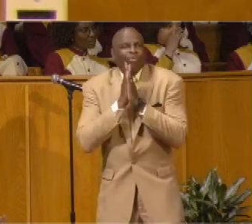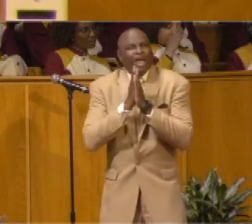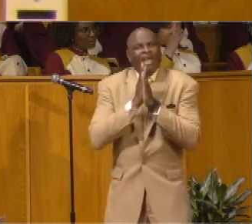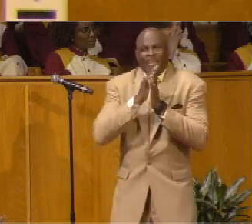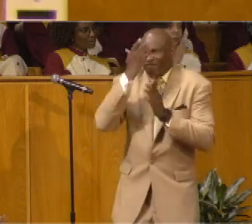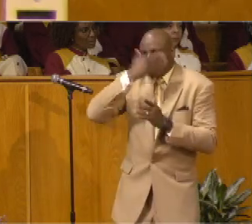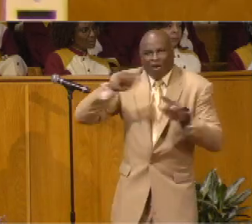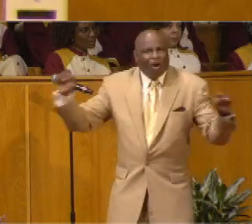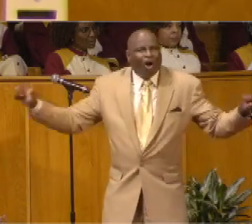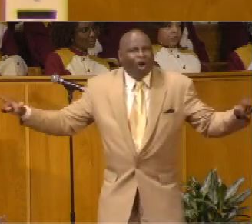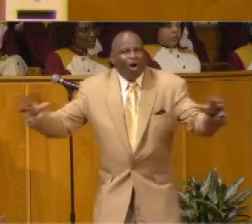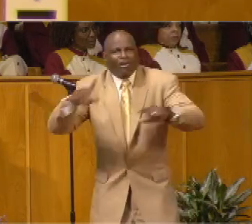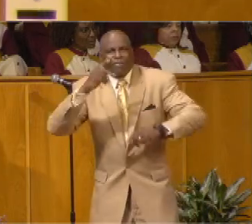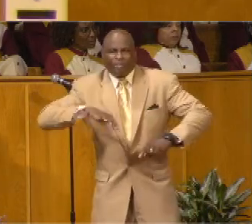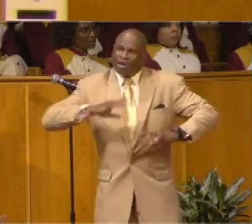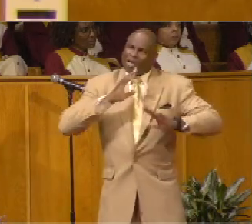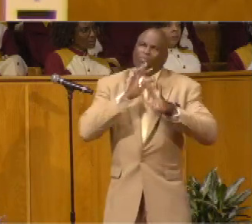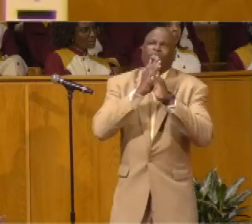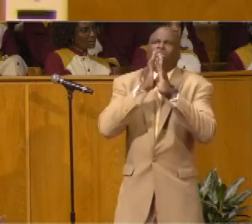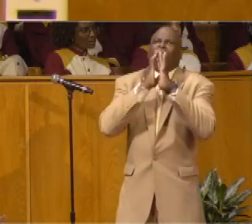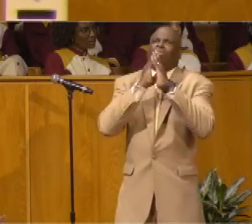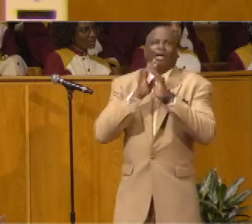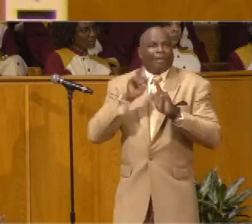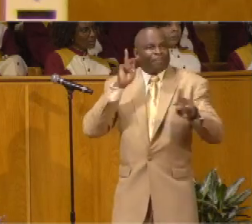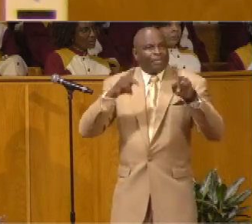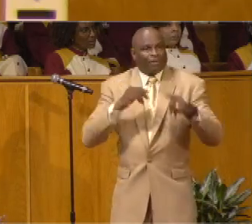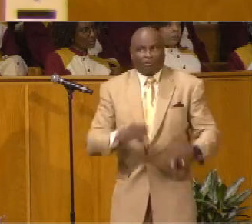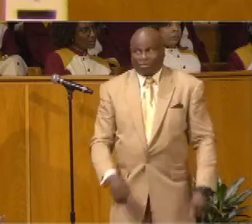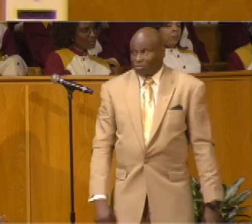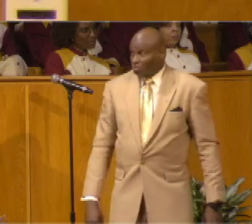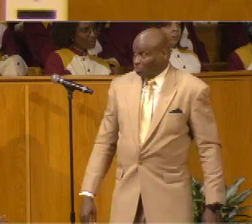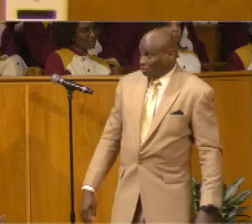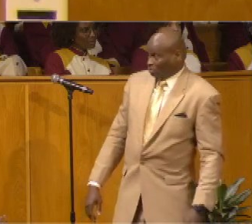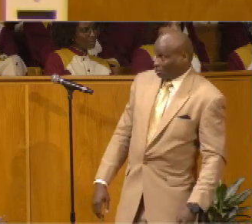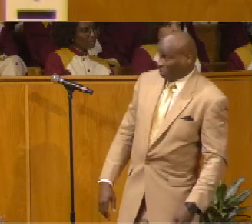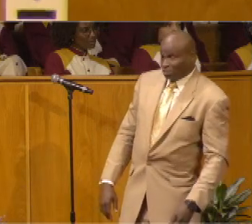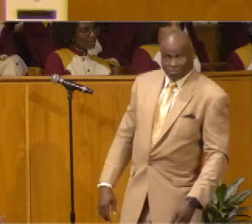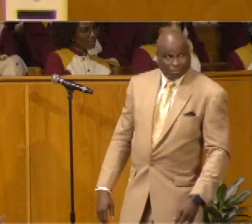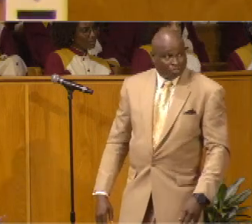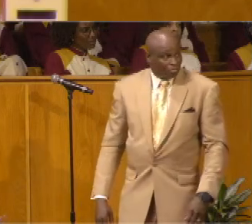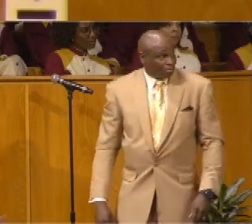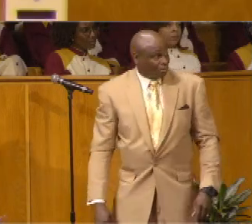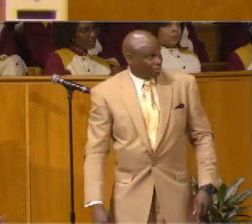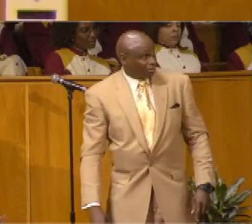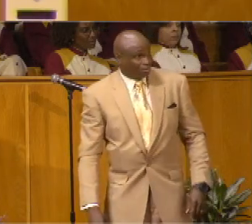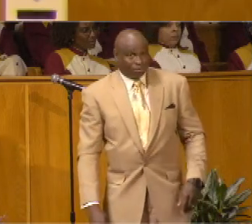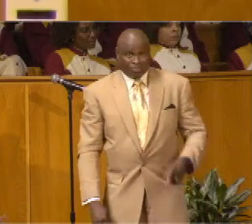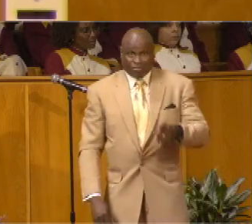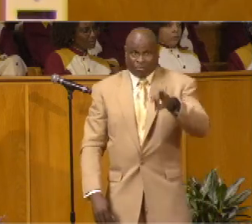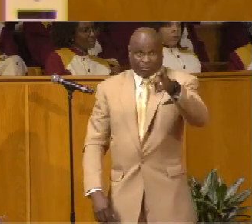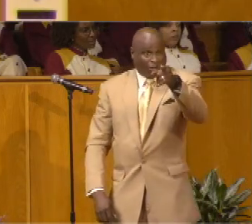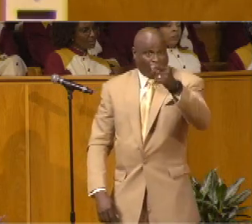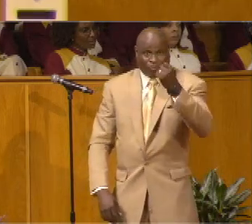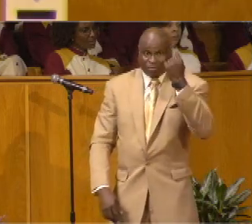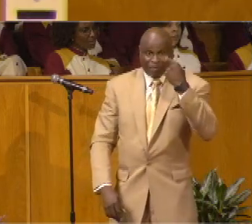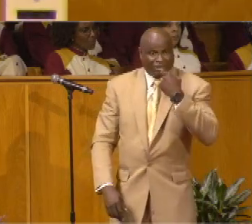publicly in a tongue that does not have an interpretation because we don't know what they're saying.